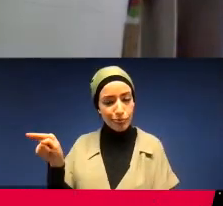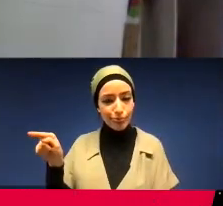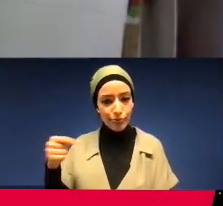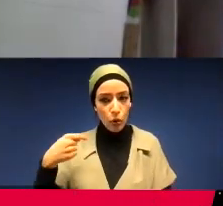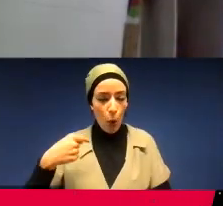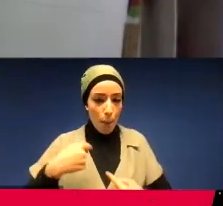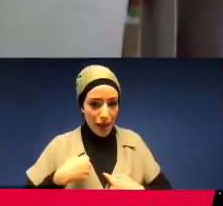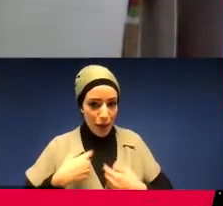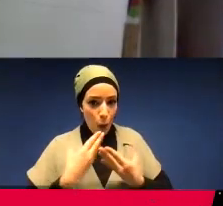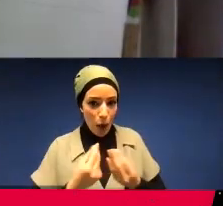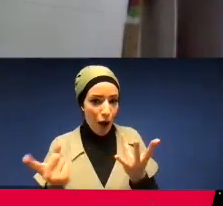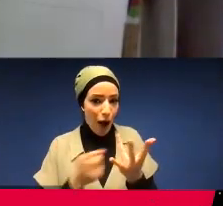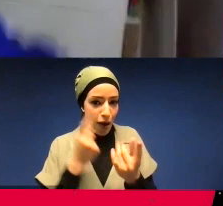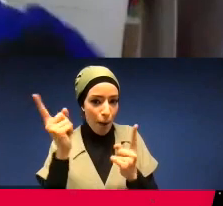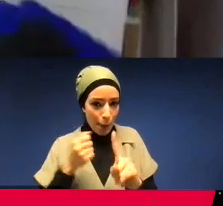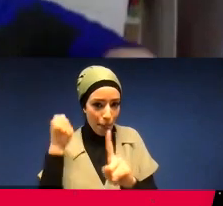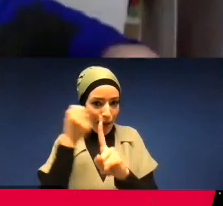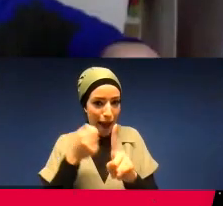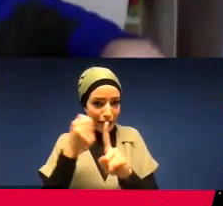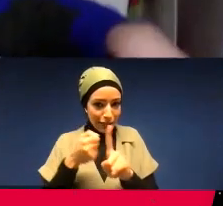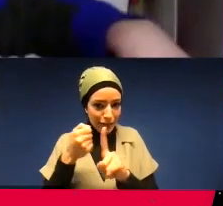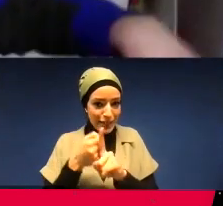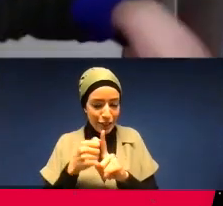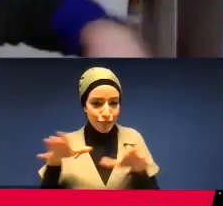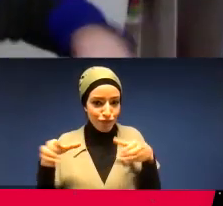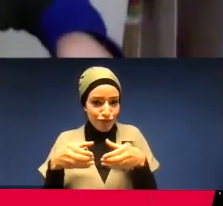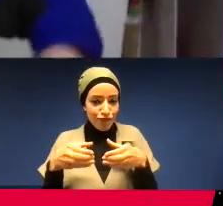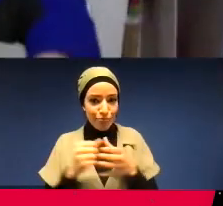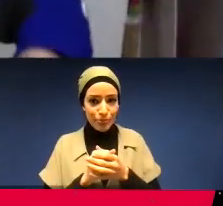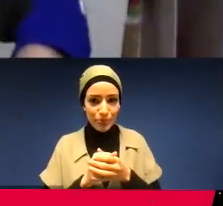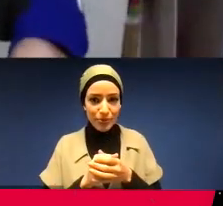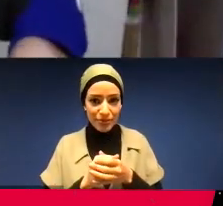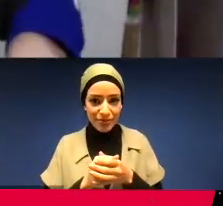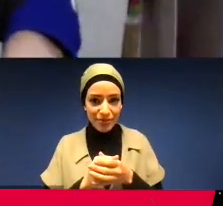with other activists, as his motor vehicle about to